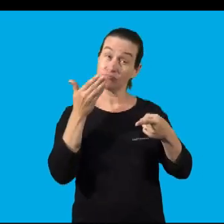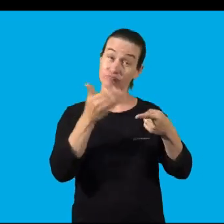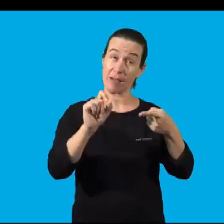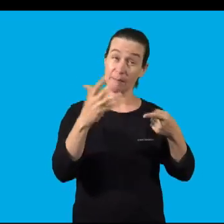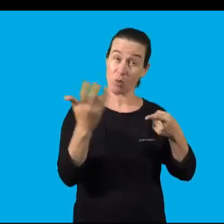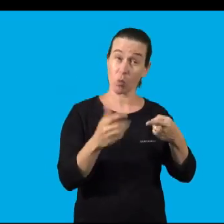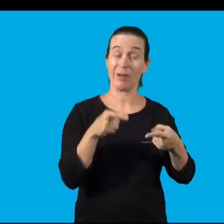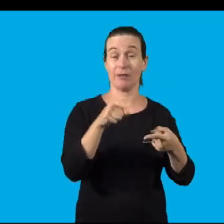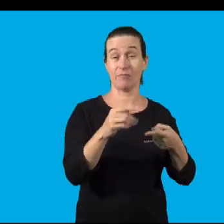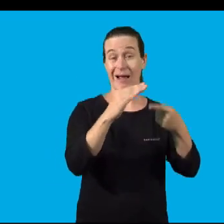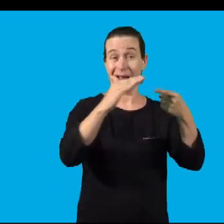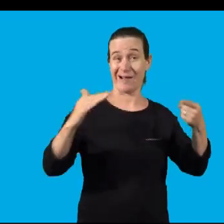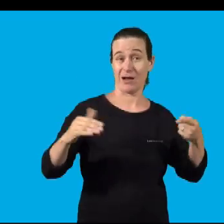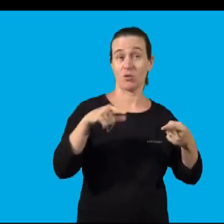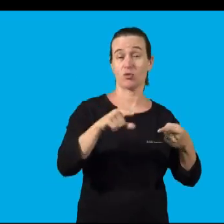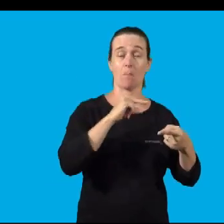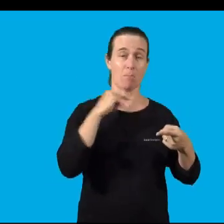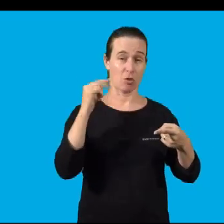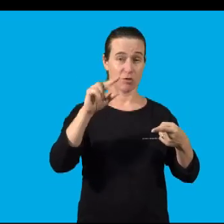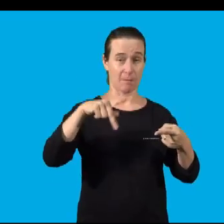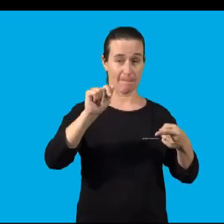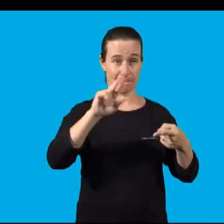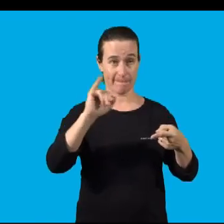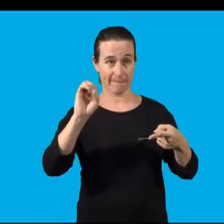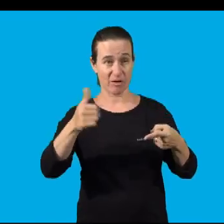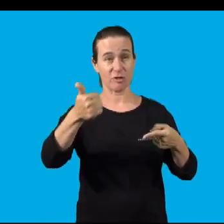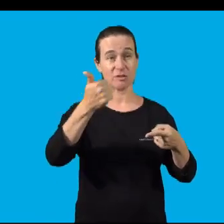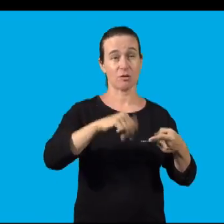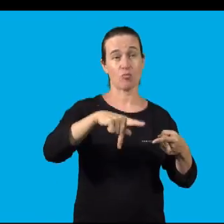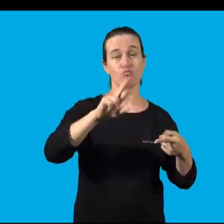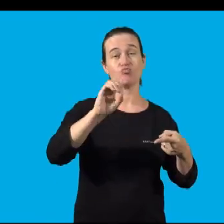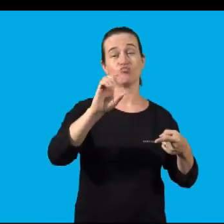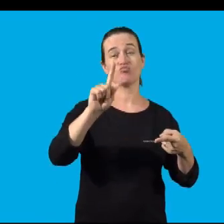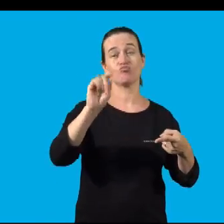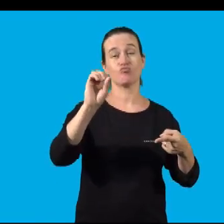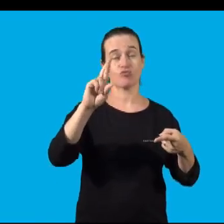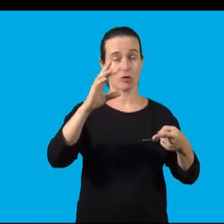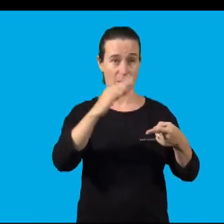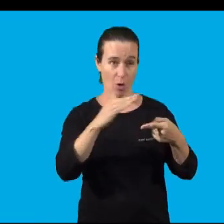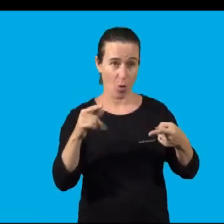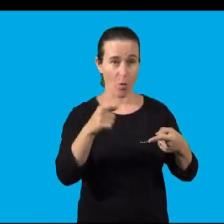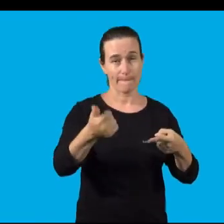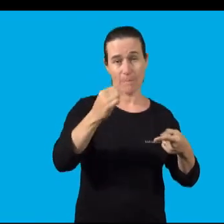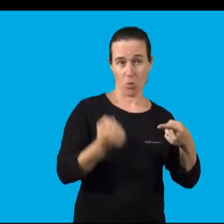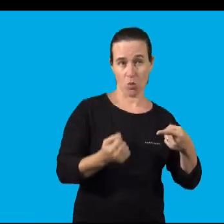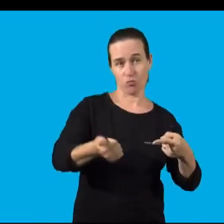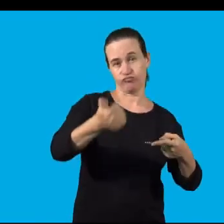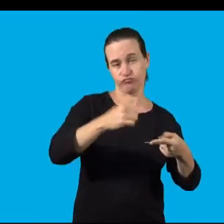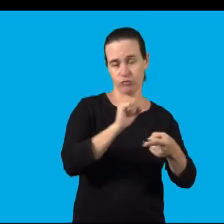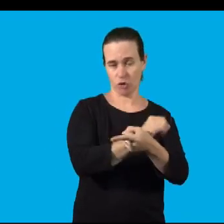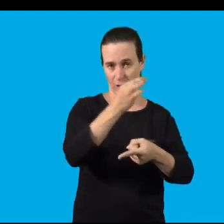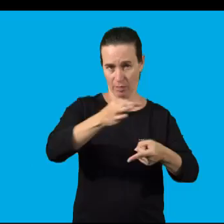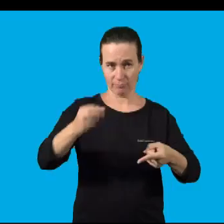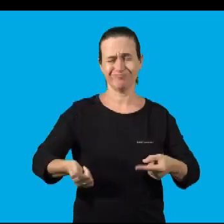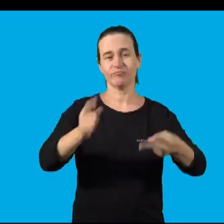often find that the play is set in Reverend Parris's house, the proctor's home, the courtroom, and the